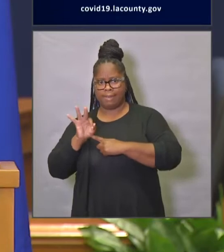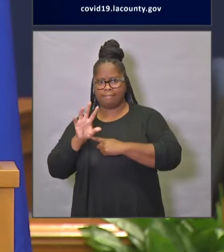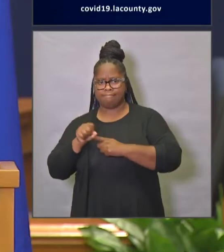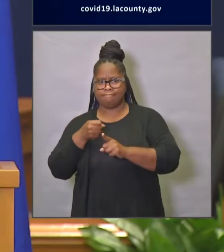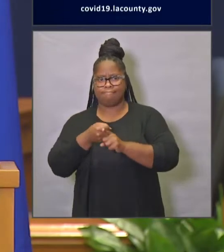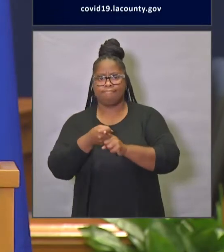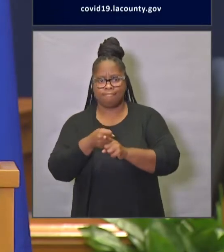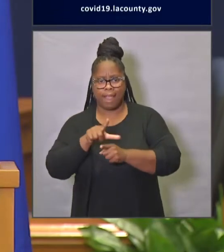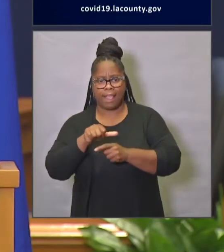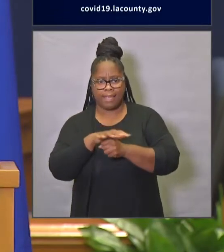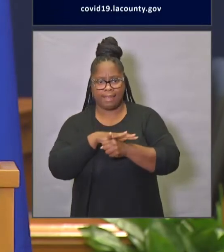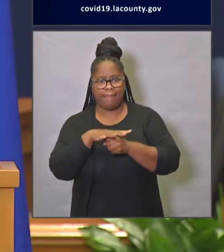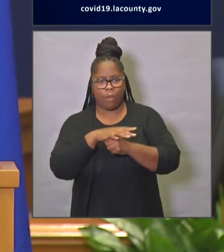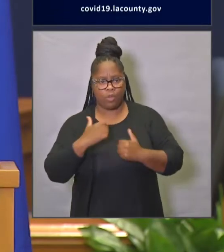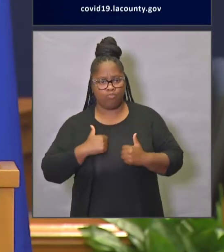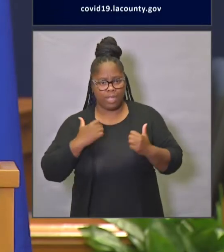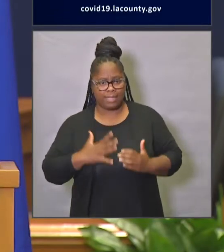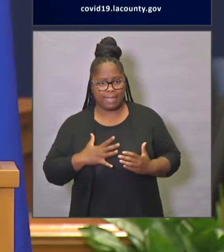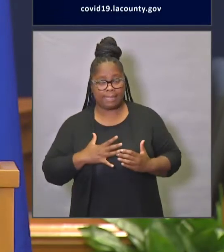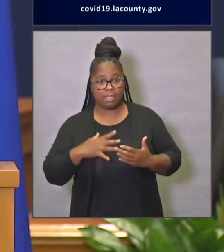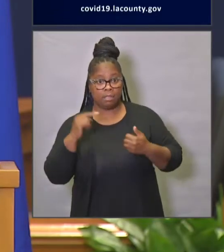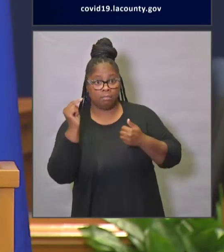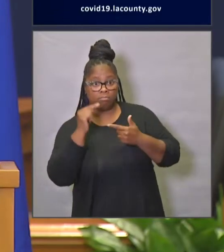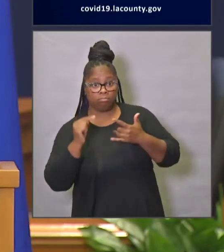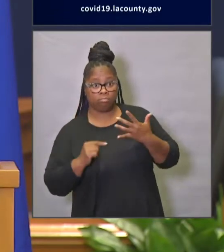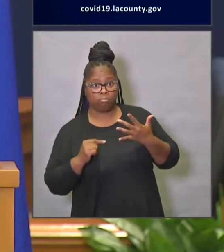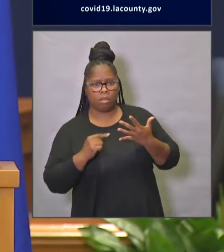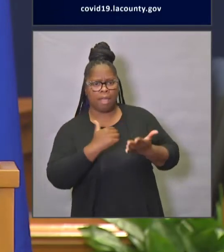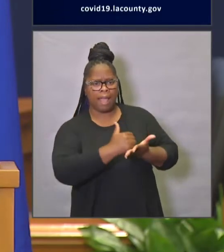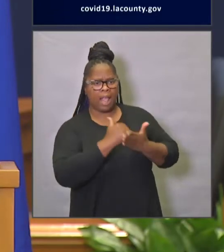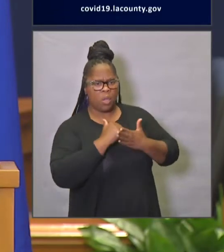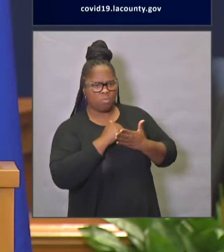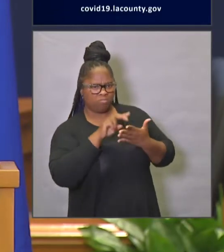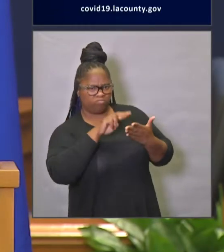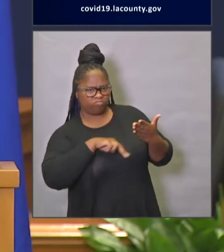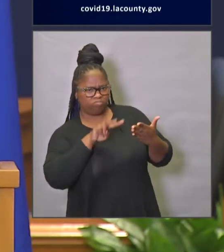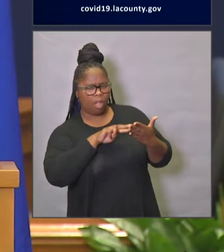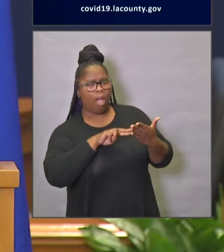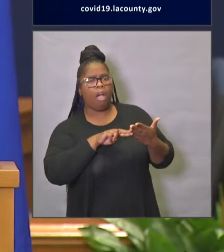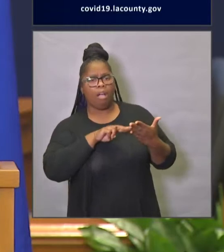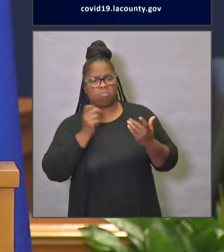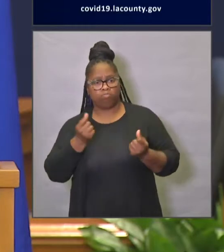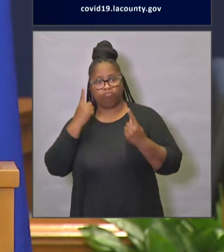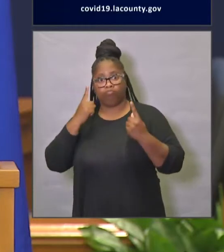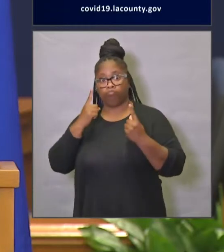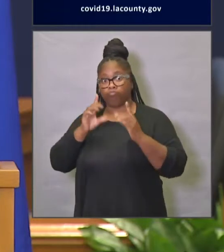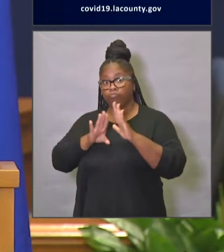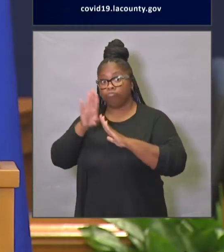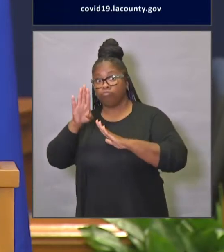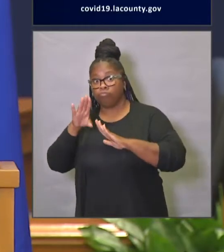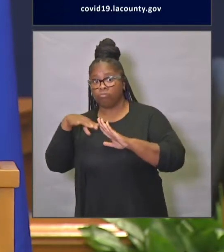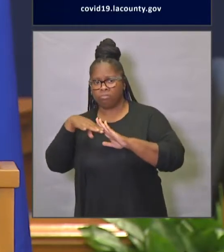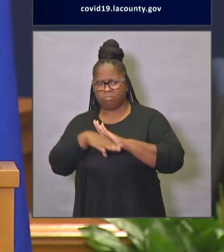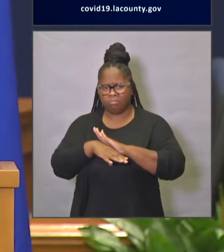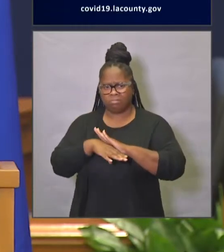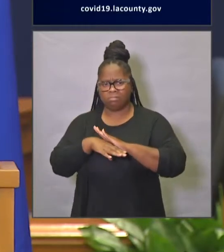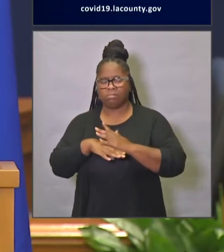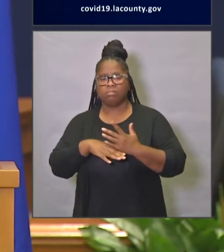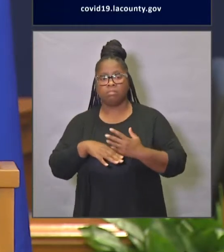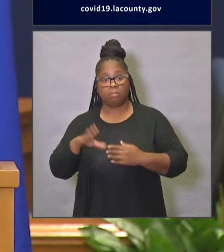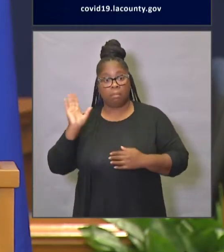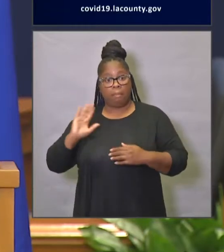residents. These metrics do help us understand how we're currently doing and the impact of our